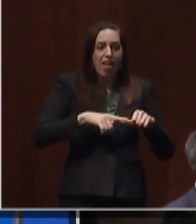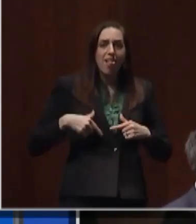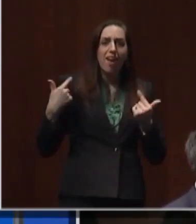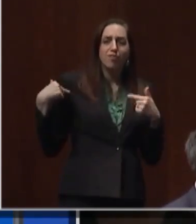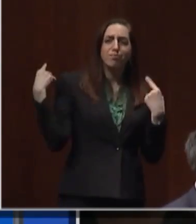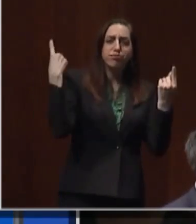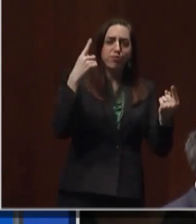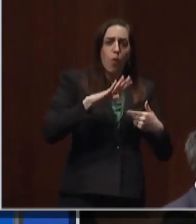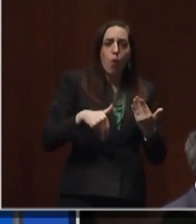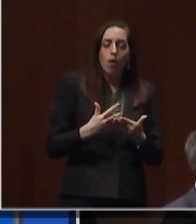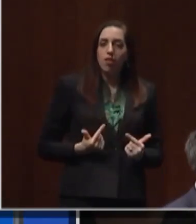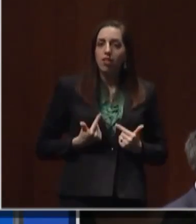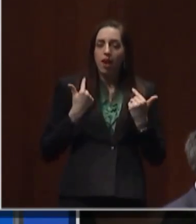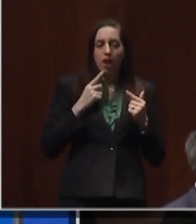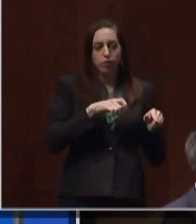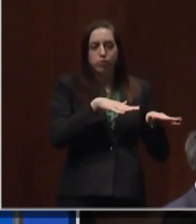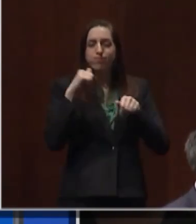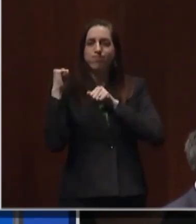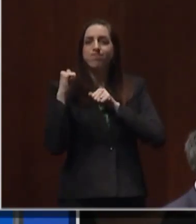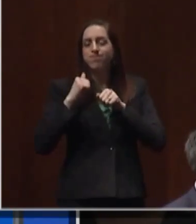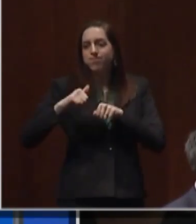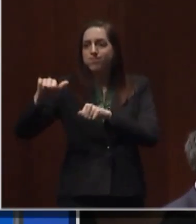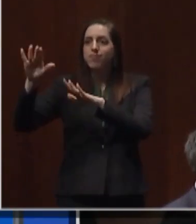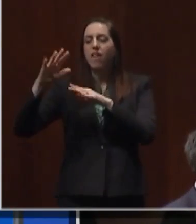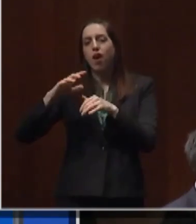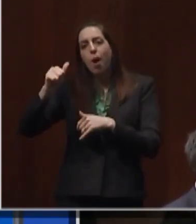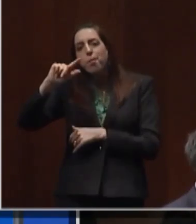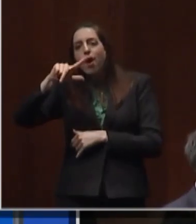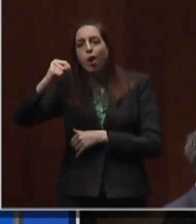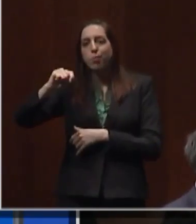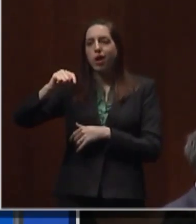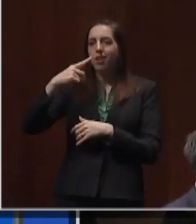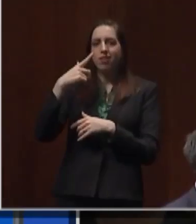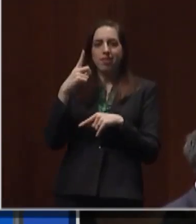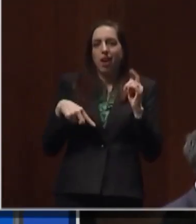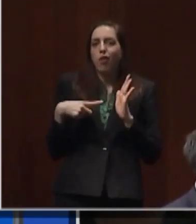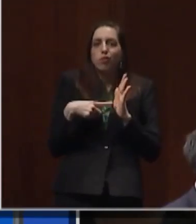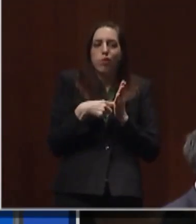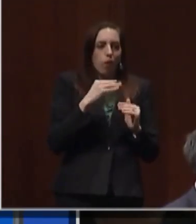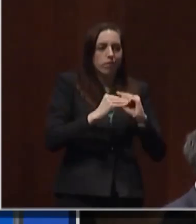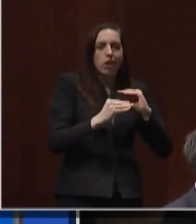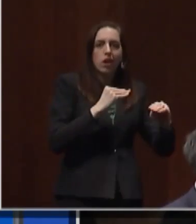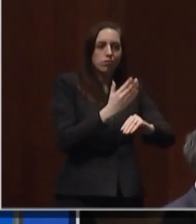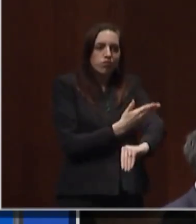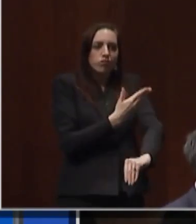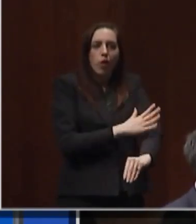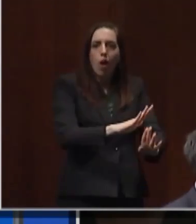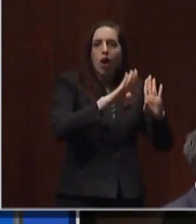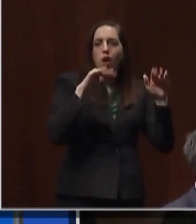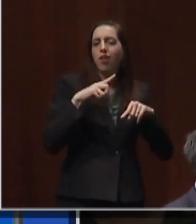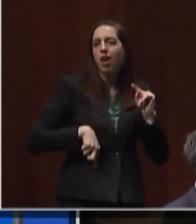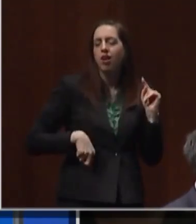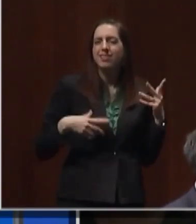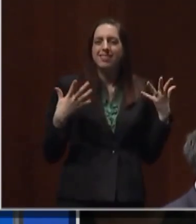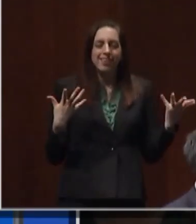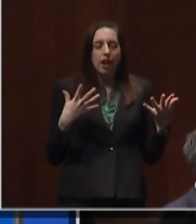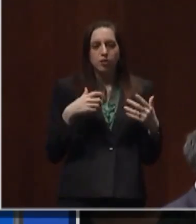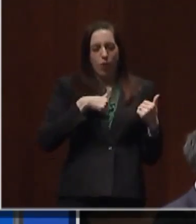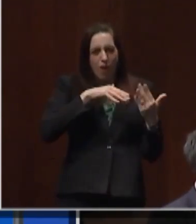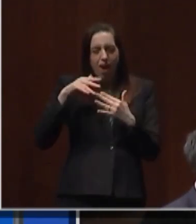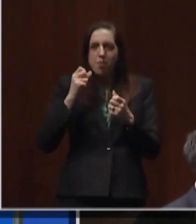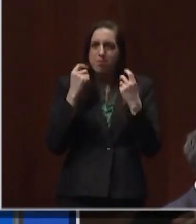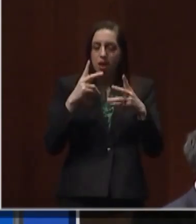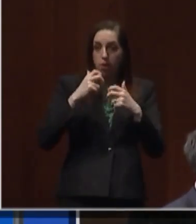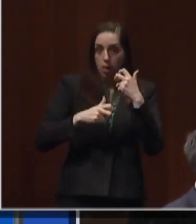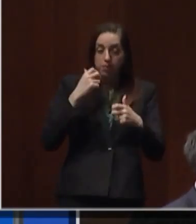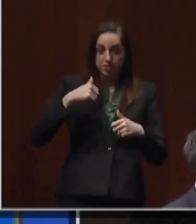almost their entire lives, who are now living in apartments because they cannot afford to repair their homes. Addressing the issues of